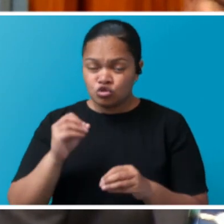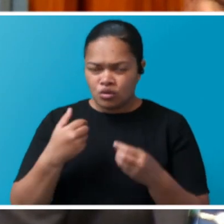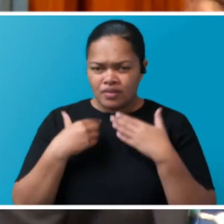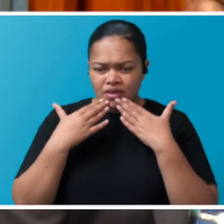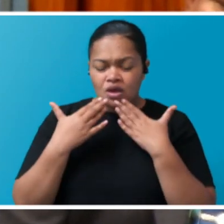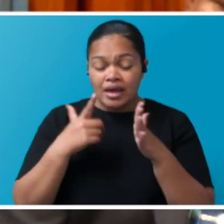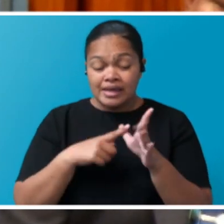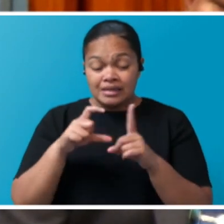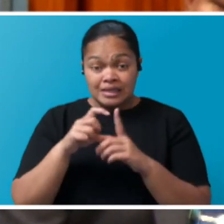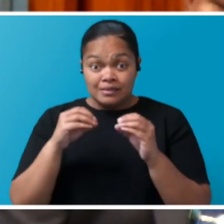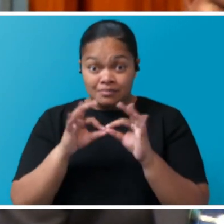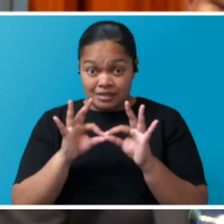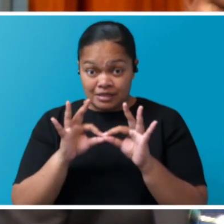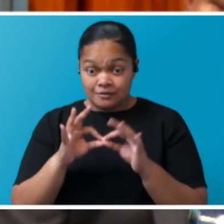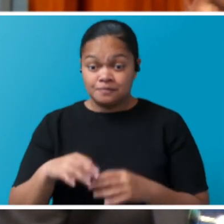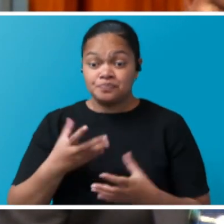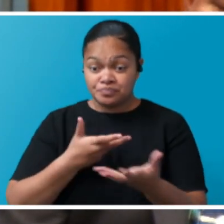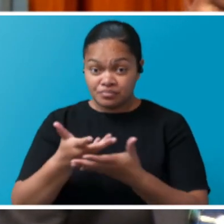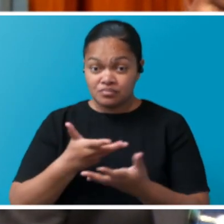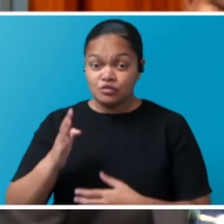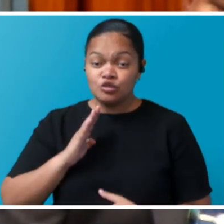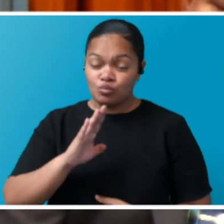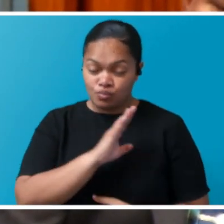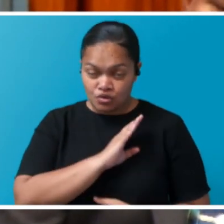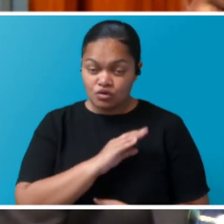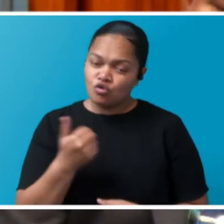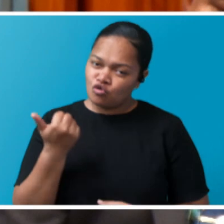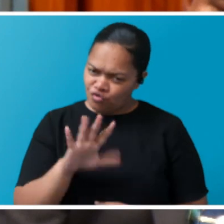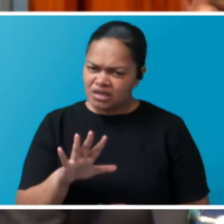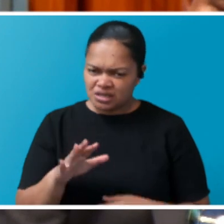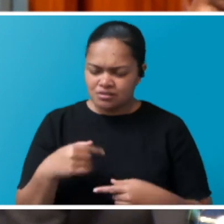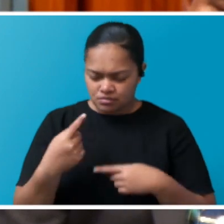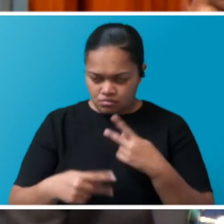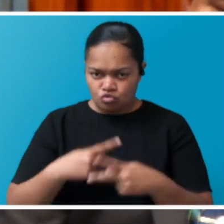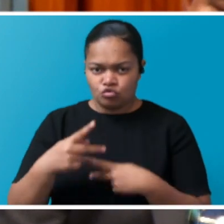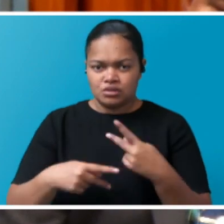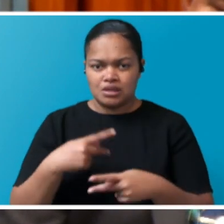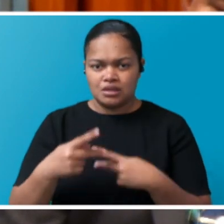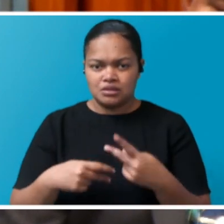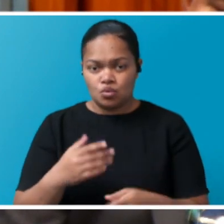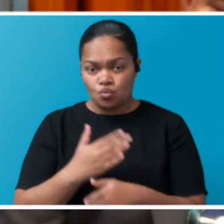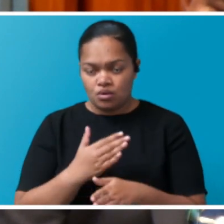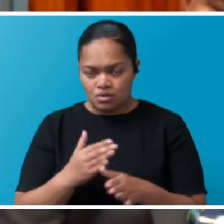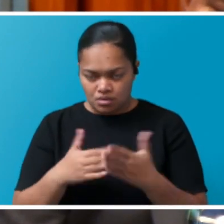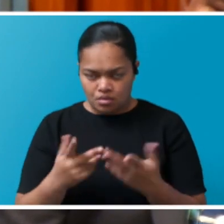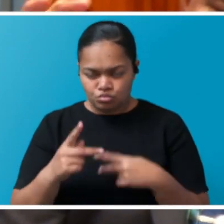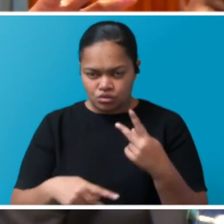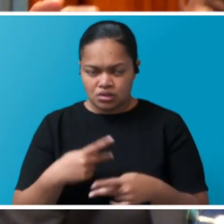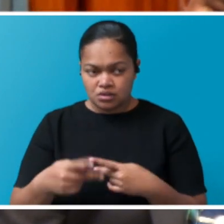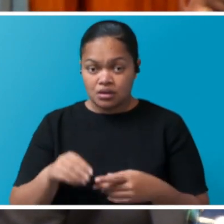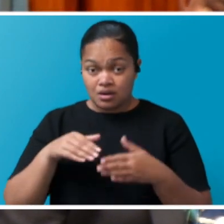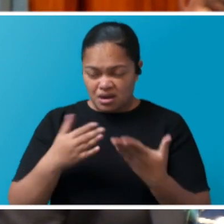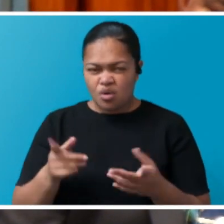board. They have started the work already, and what is happening right now is trying to look